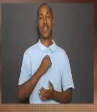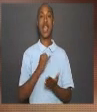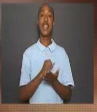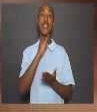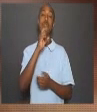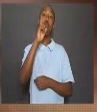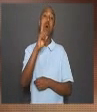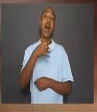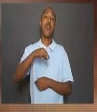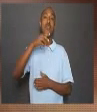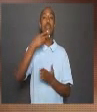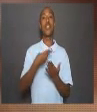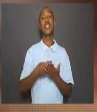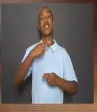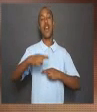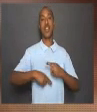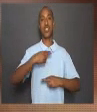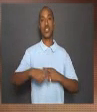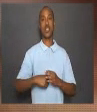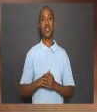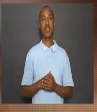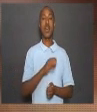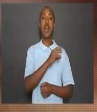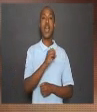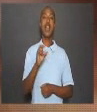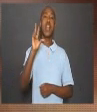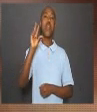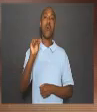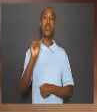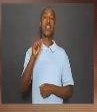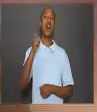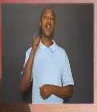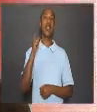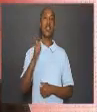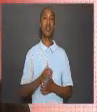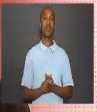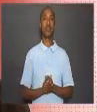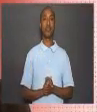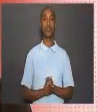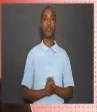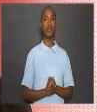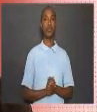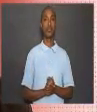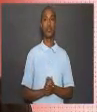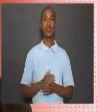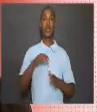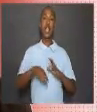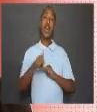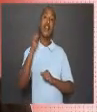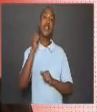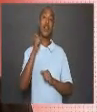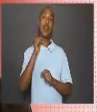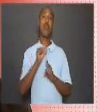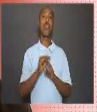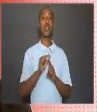is one of these reactions and not the other? In other